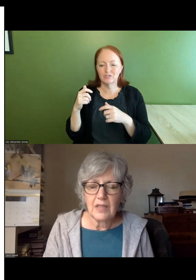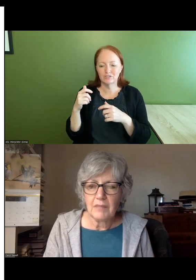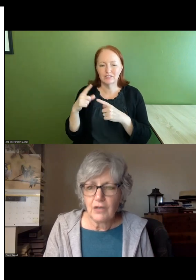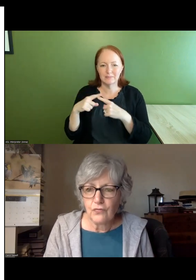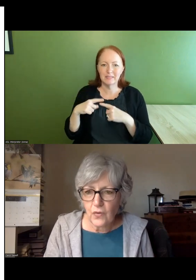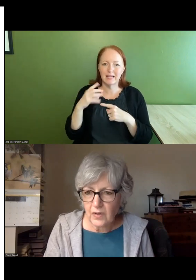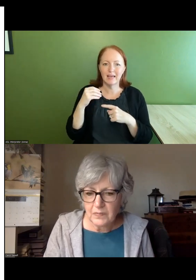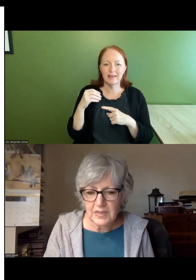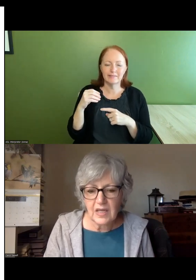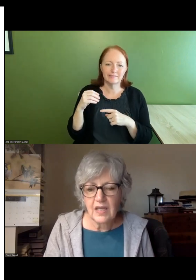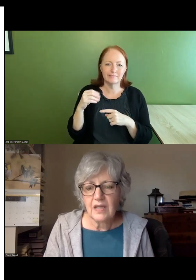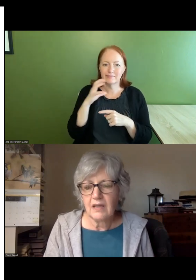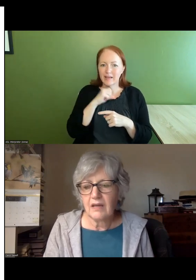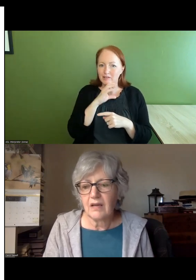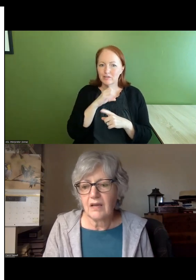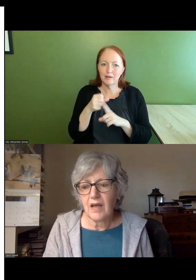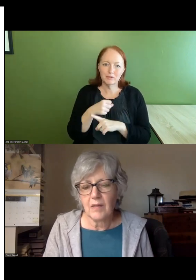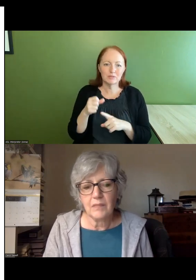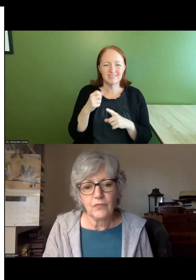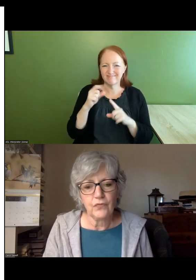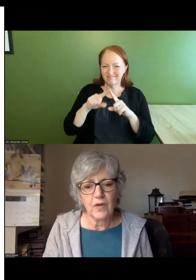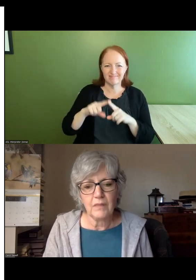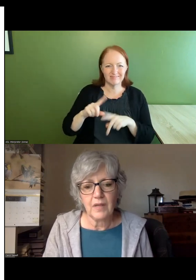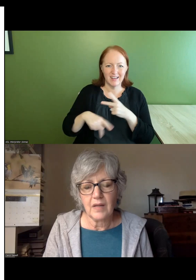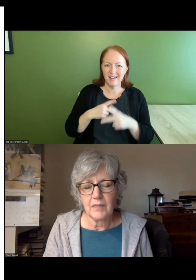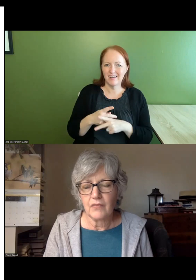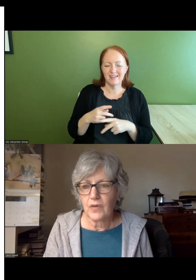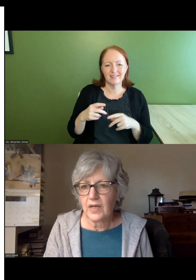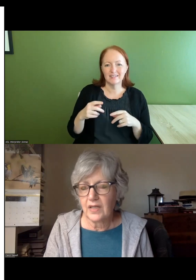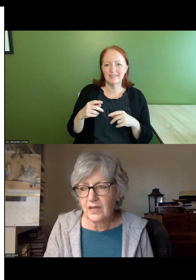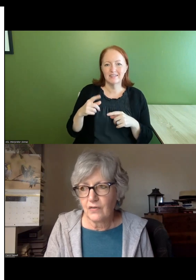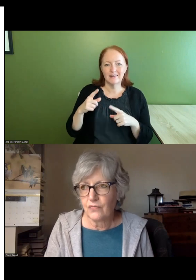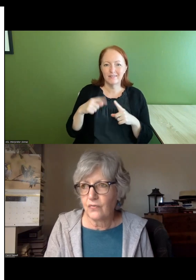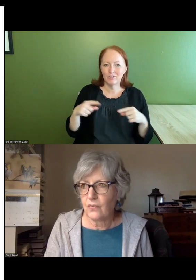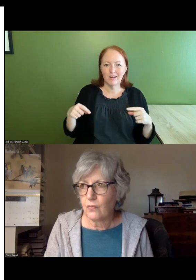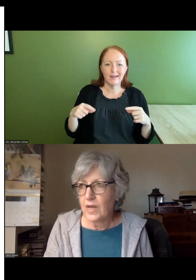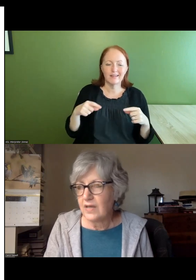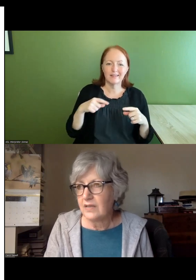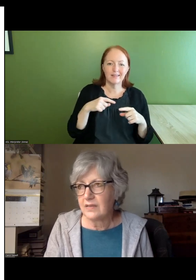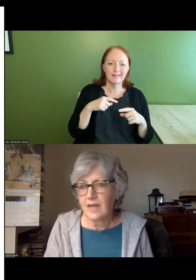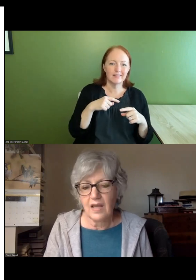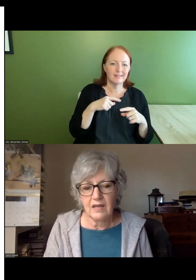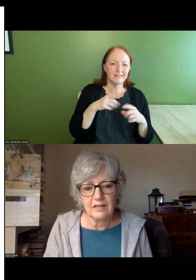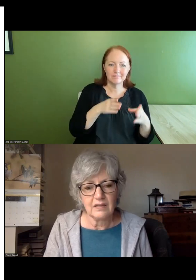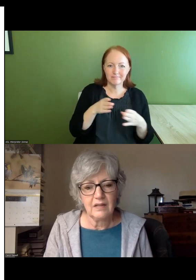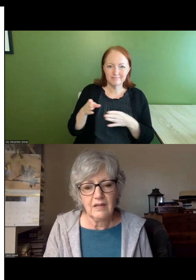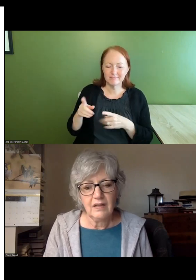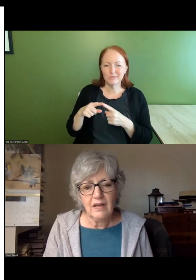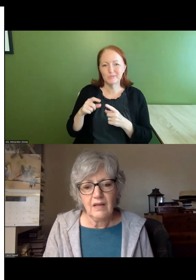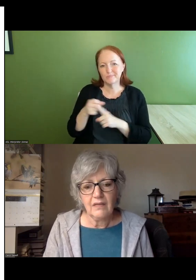come in many forms. They come from a variety of ways,